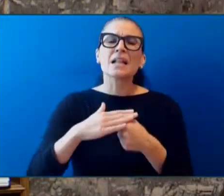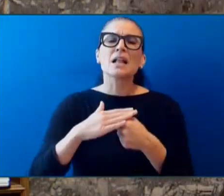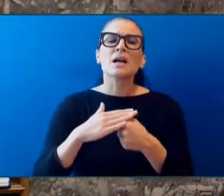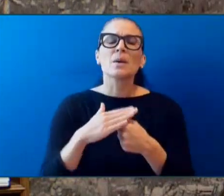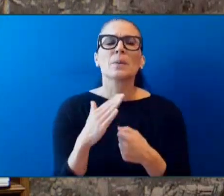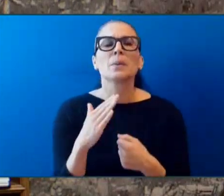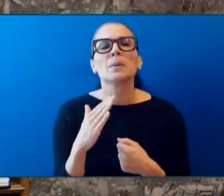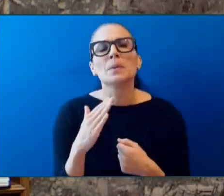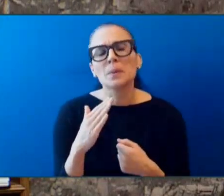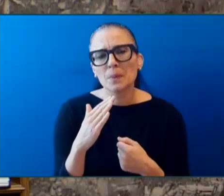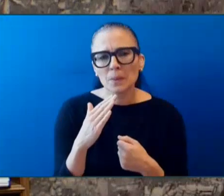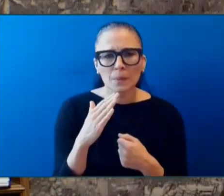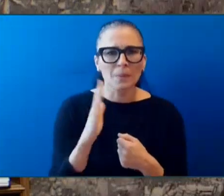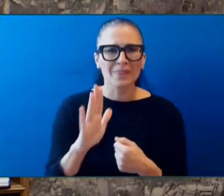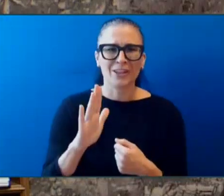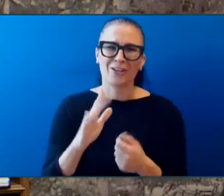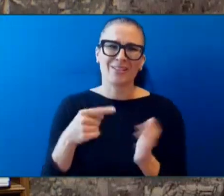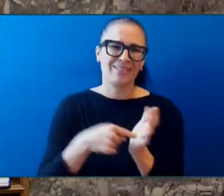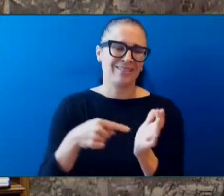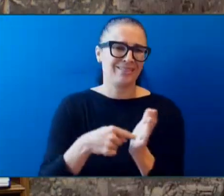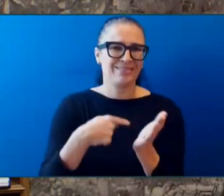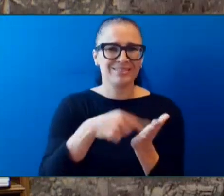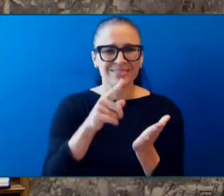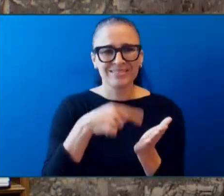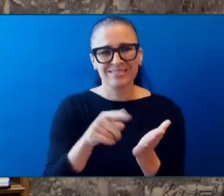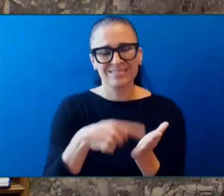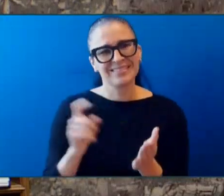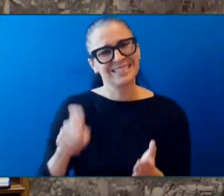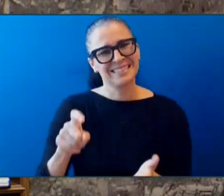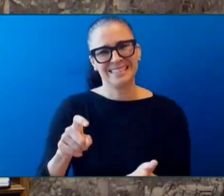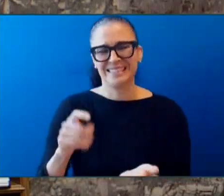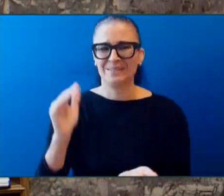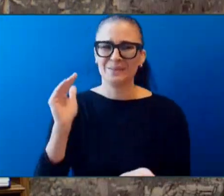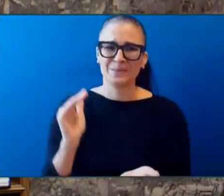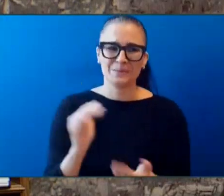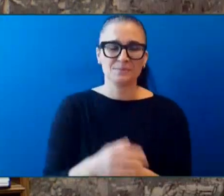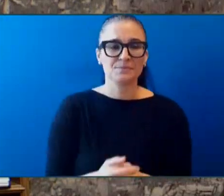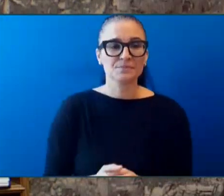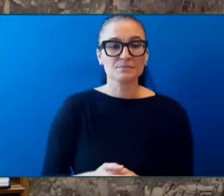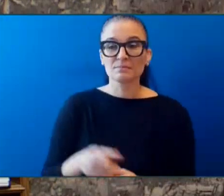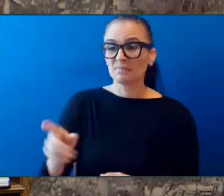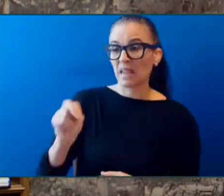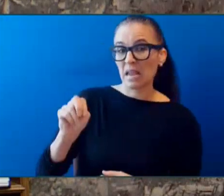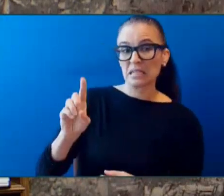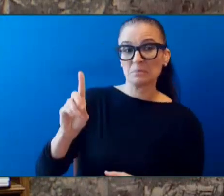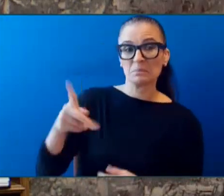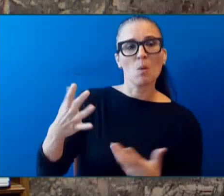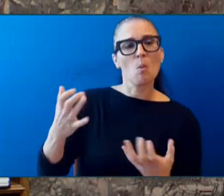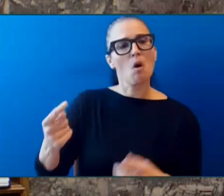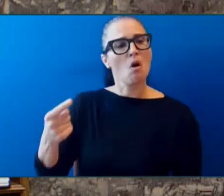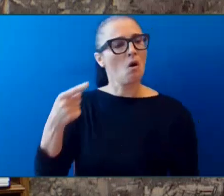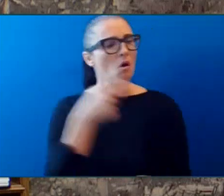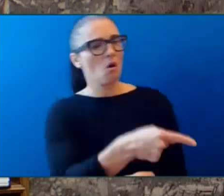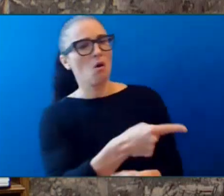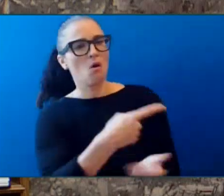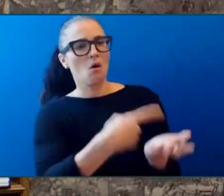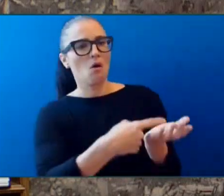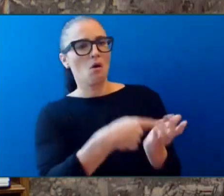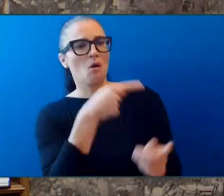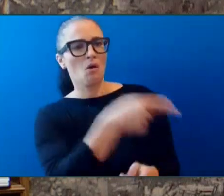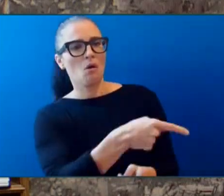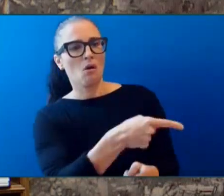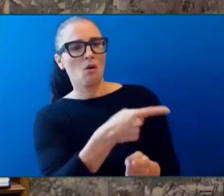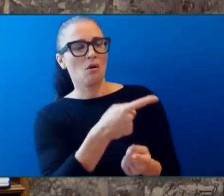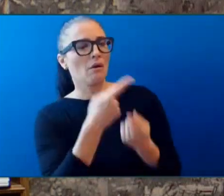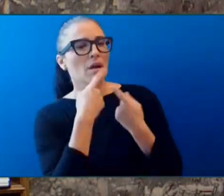and the NDP want to talk about their big and shiny distractions and hollow announcements that they want to make. But on every front, we